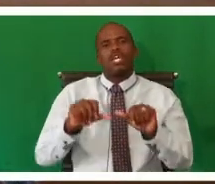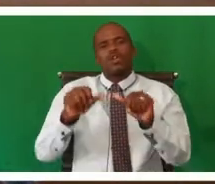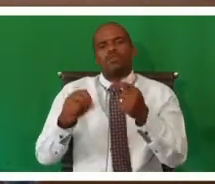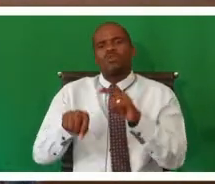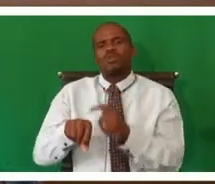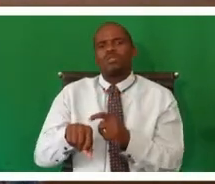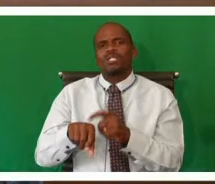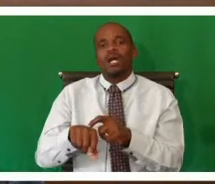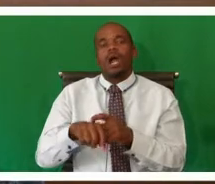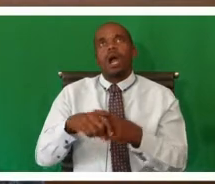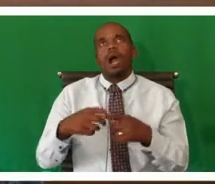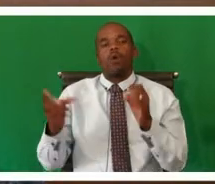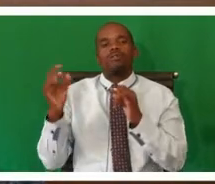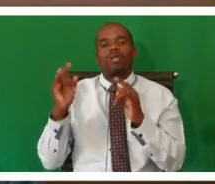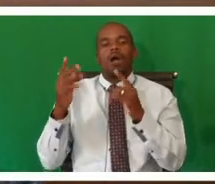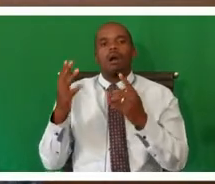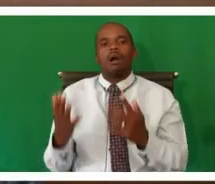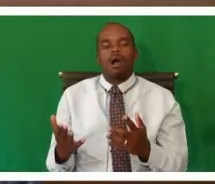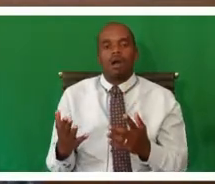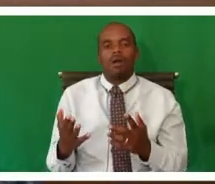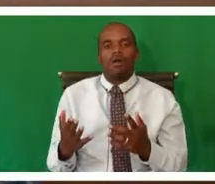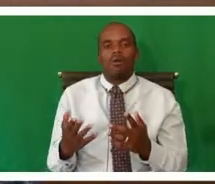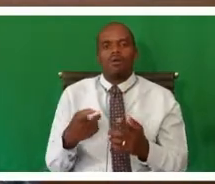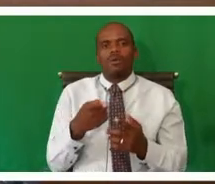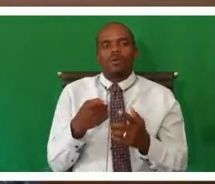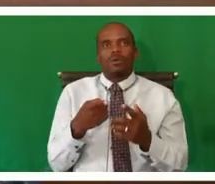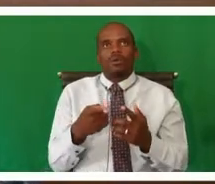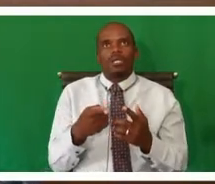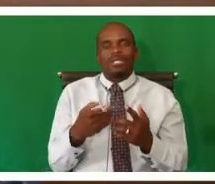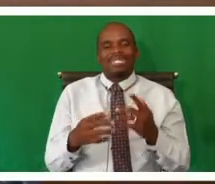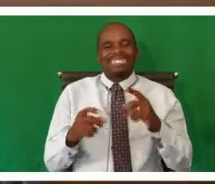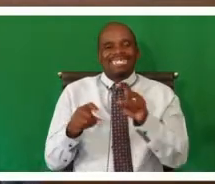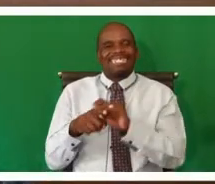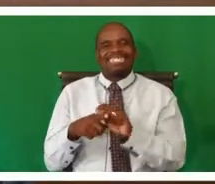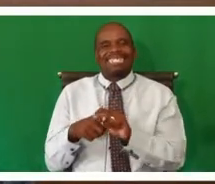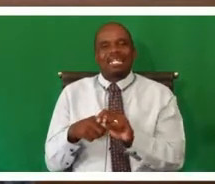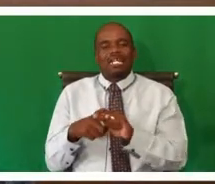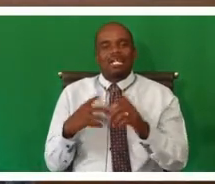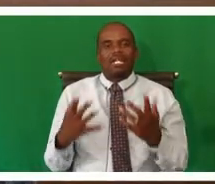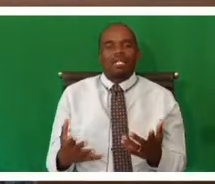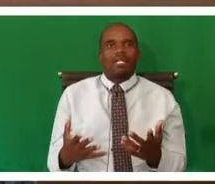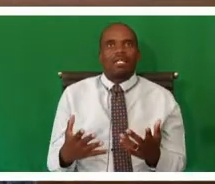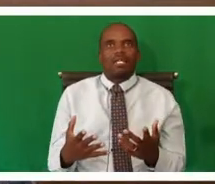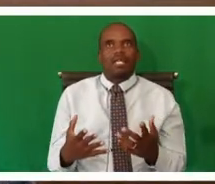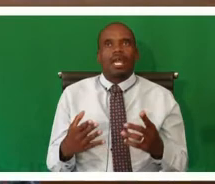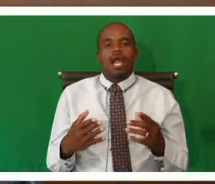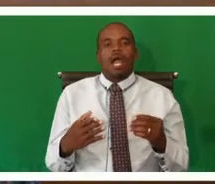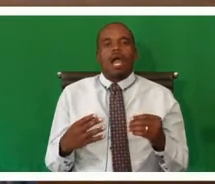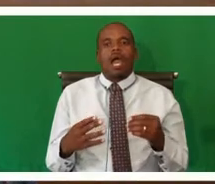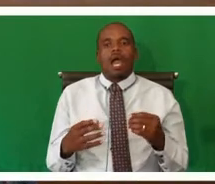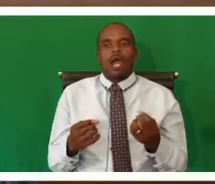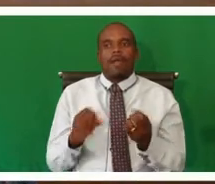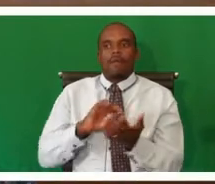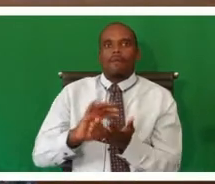A goat house has been constructed and training offered, and beneficiaries have been supported with